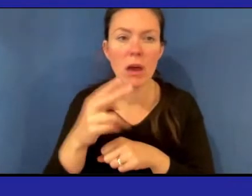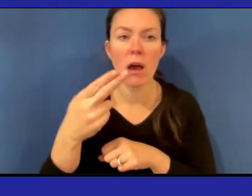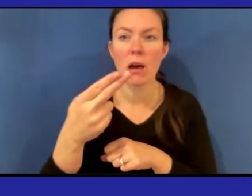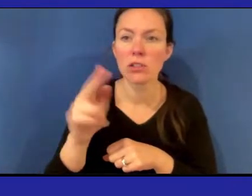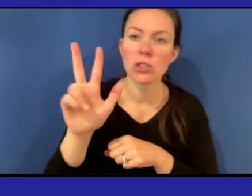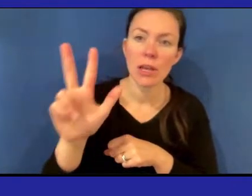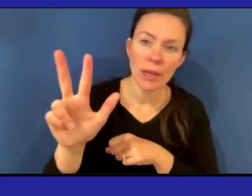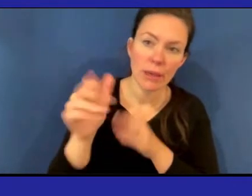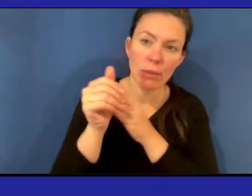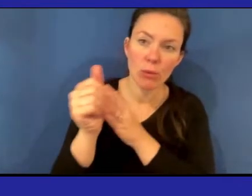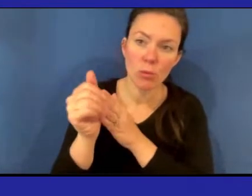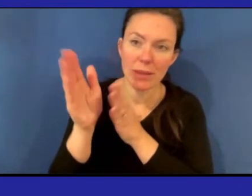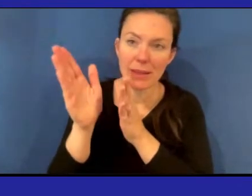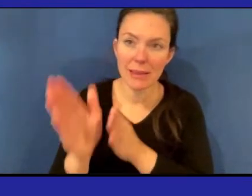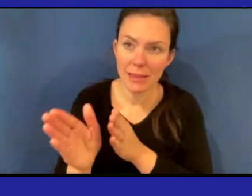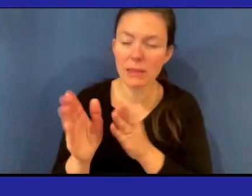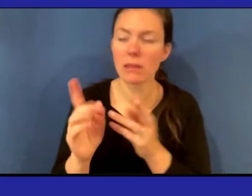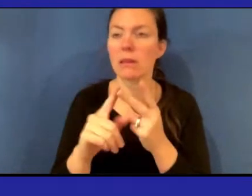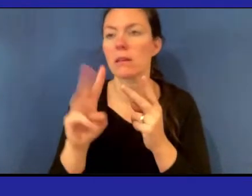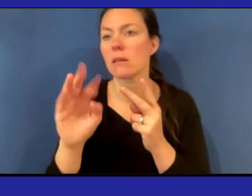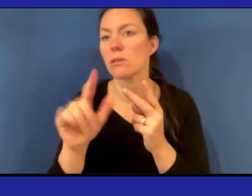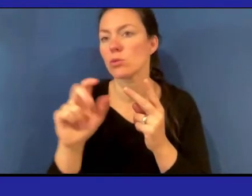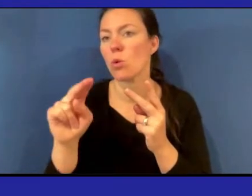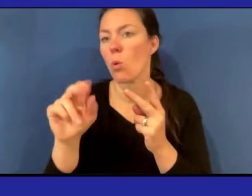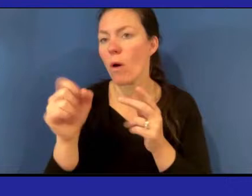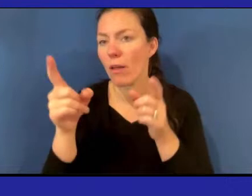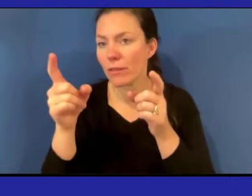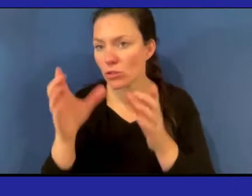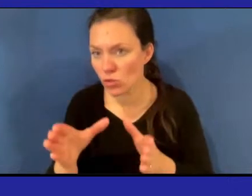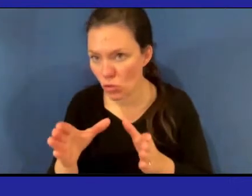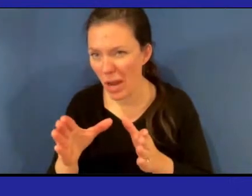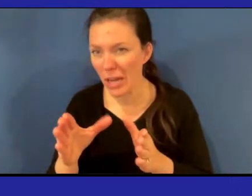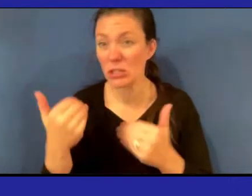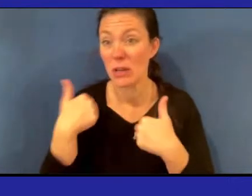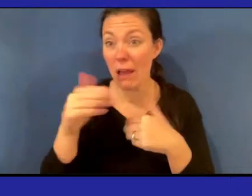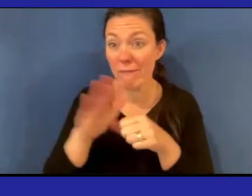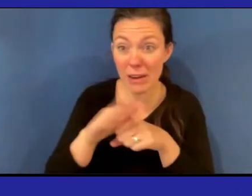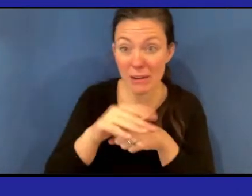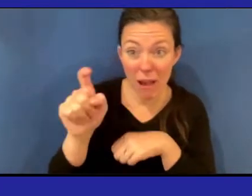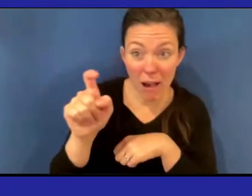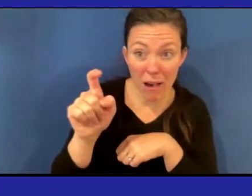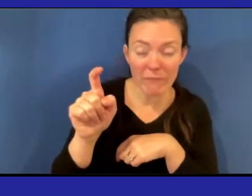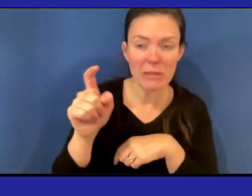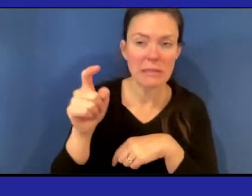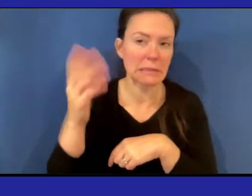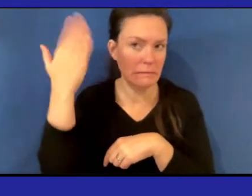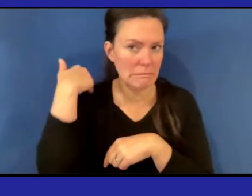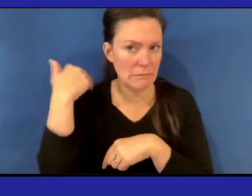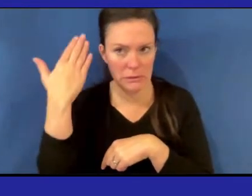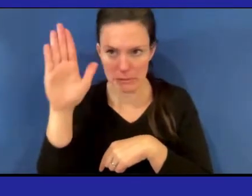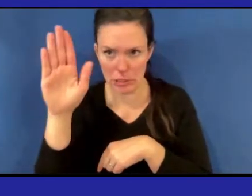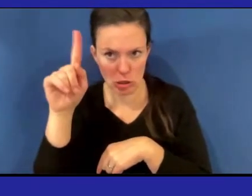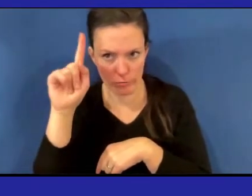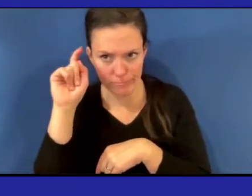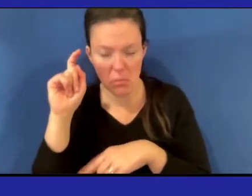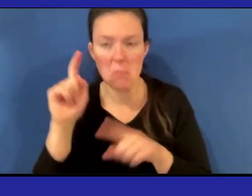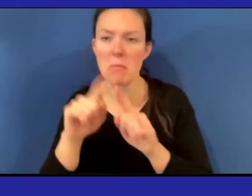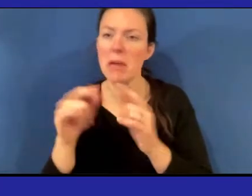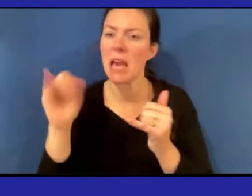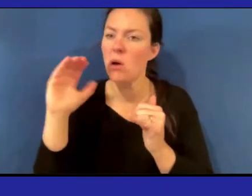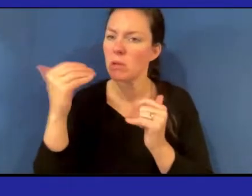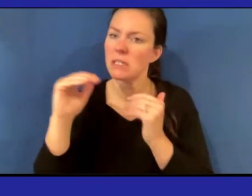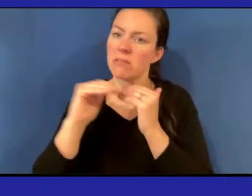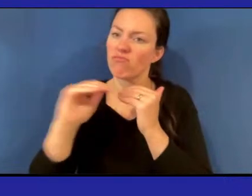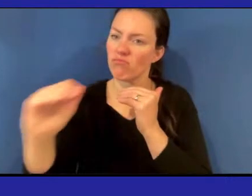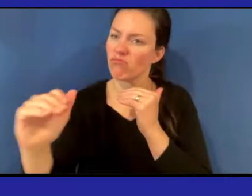leads, wellness directors, and so forth to be able to maintain it? I think we're at a pretty steady state